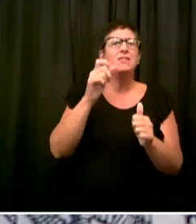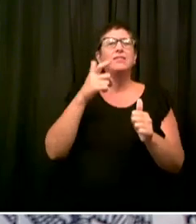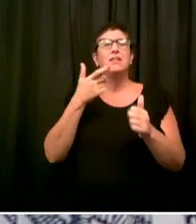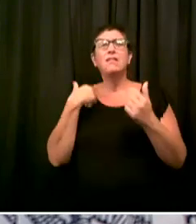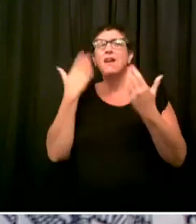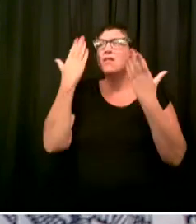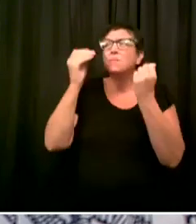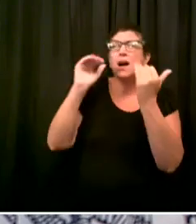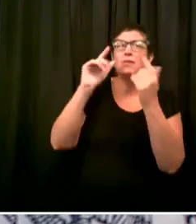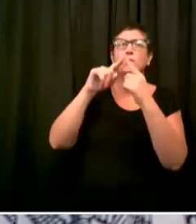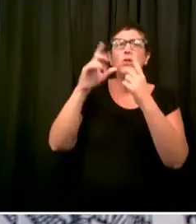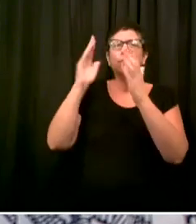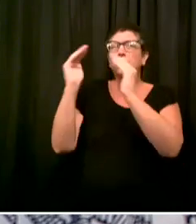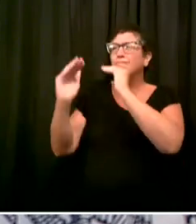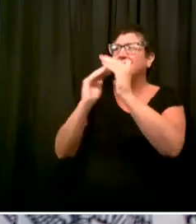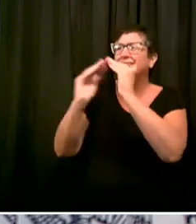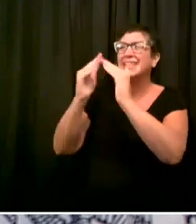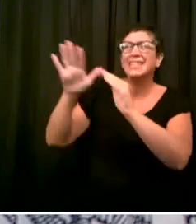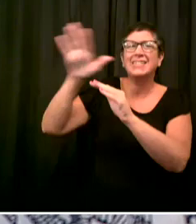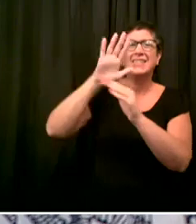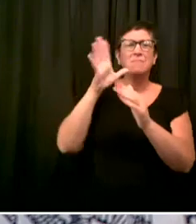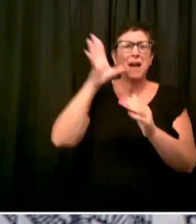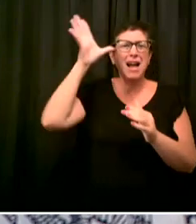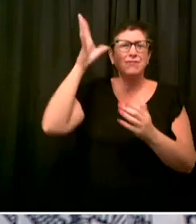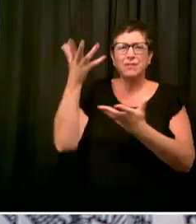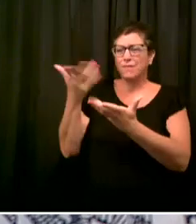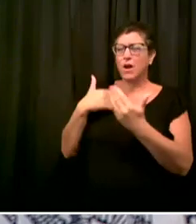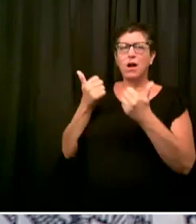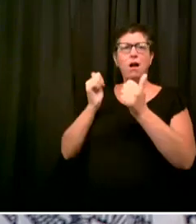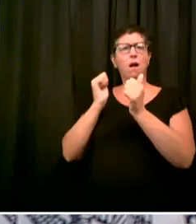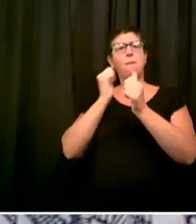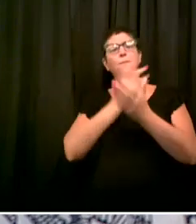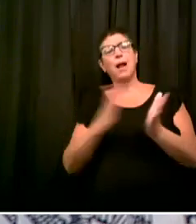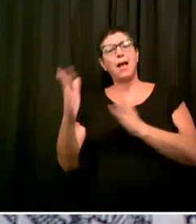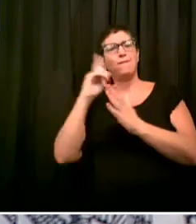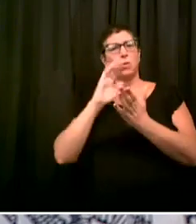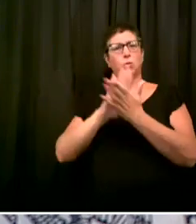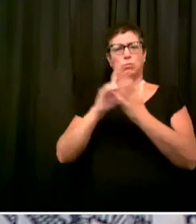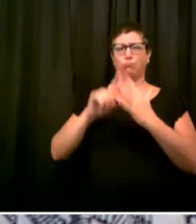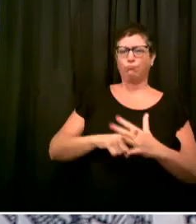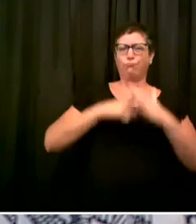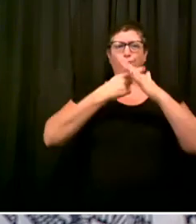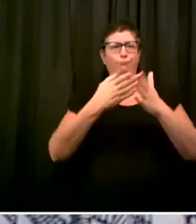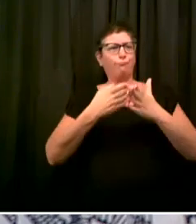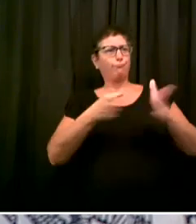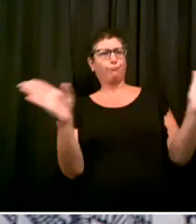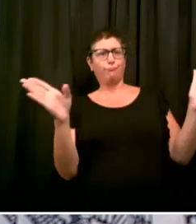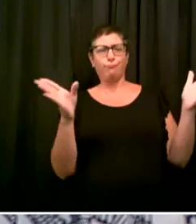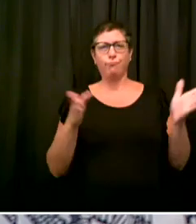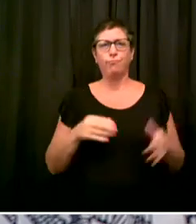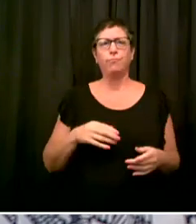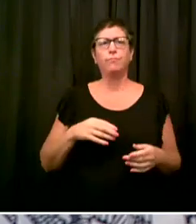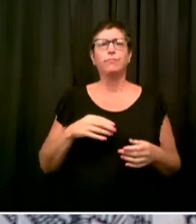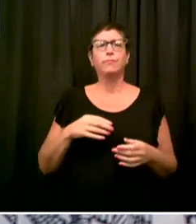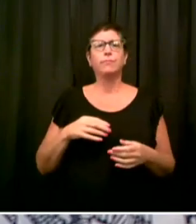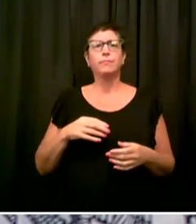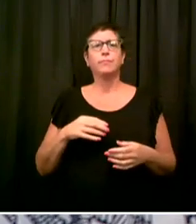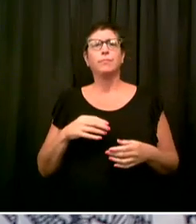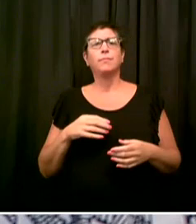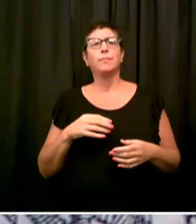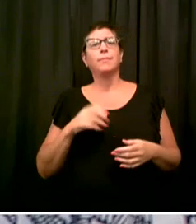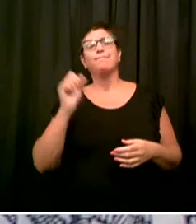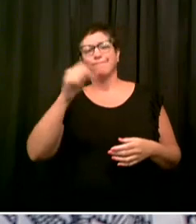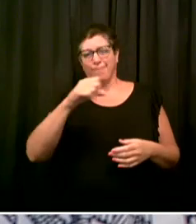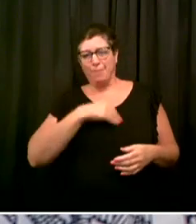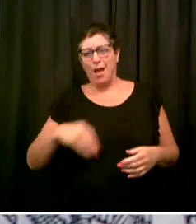try to get ready for the school year? Yeah, we're going to have more to say in just the next couple of days on childcare.